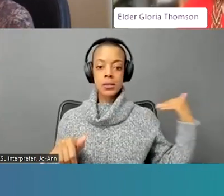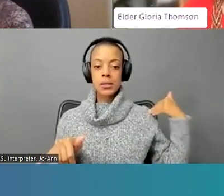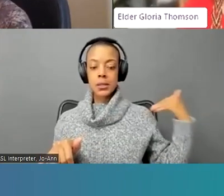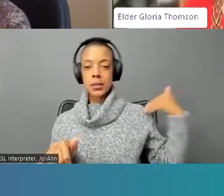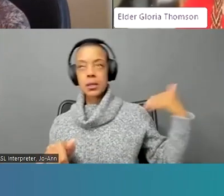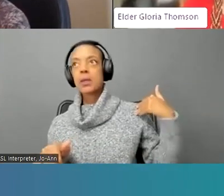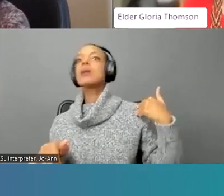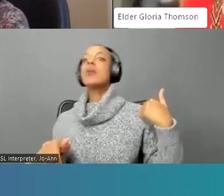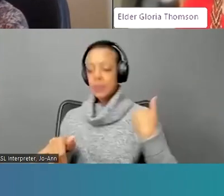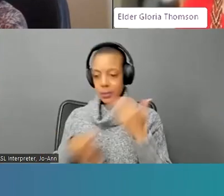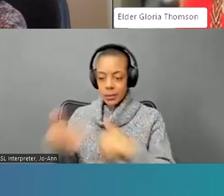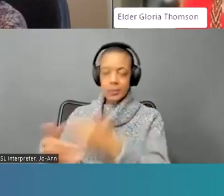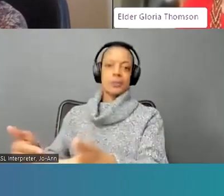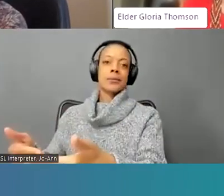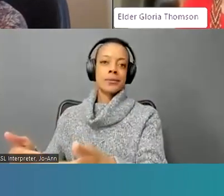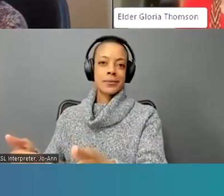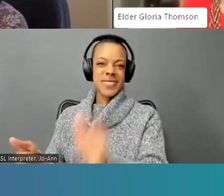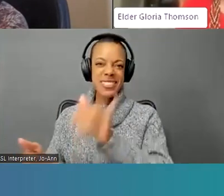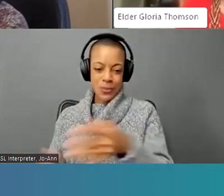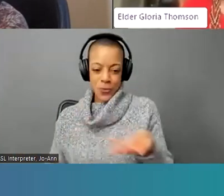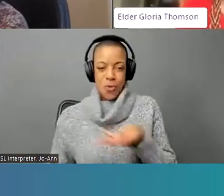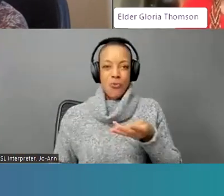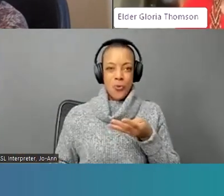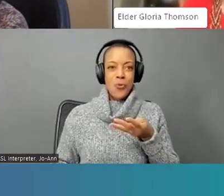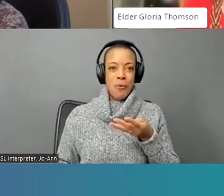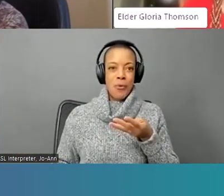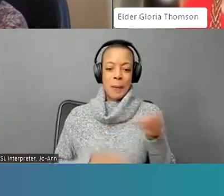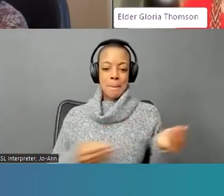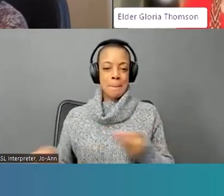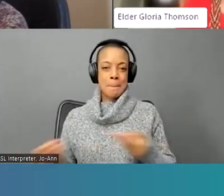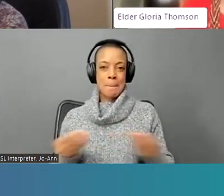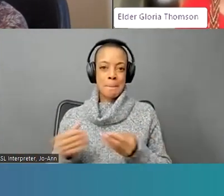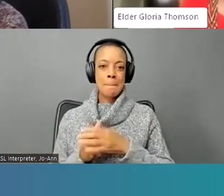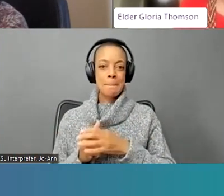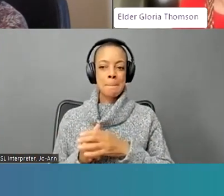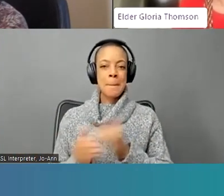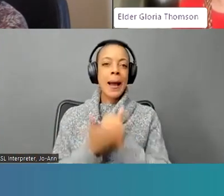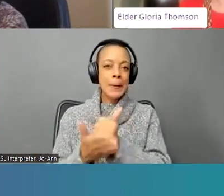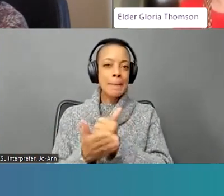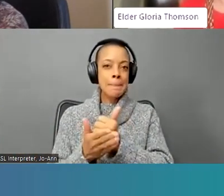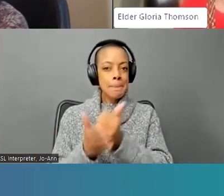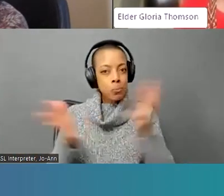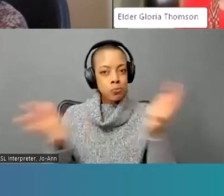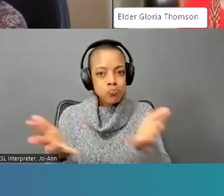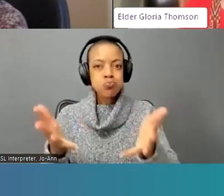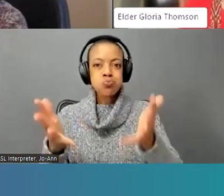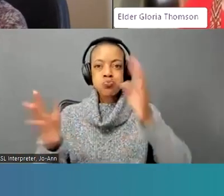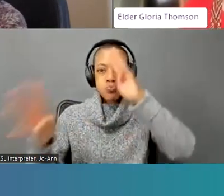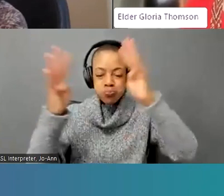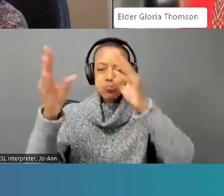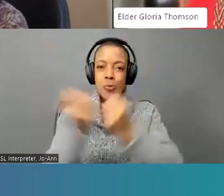be innovative, innovative, you know, to encourage you, to support